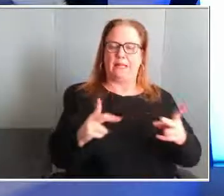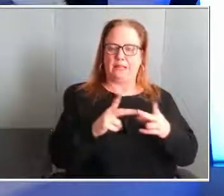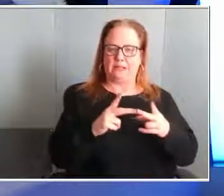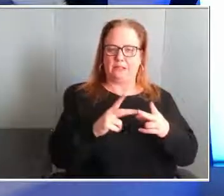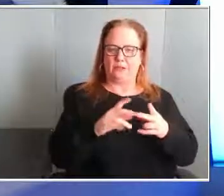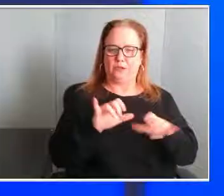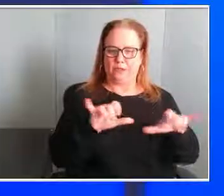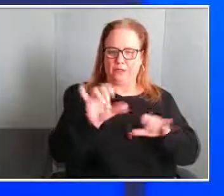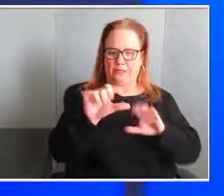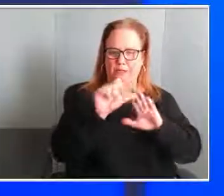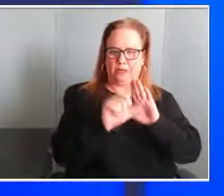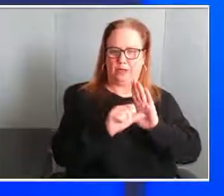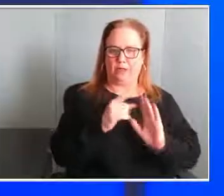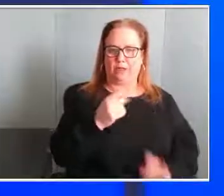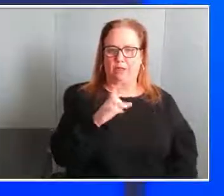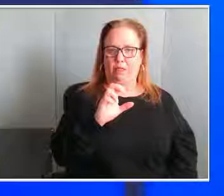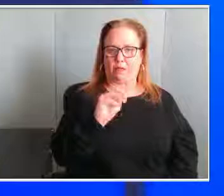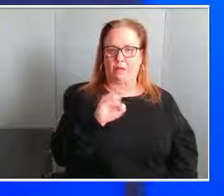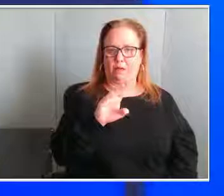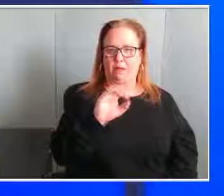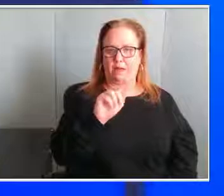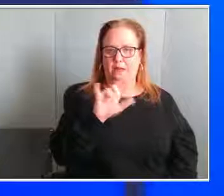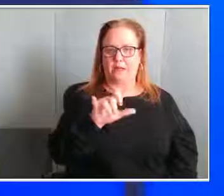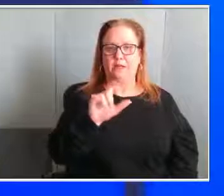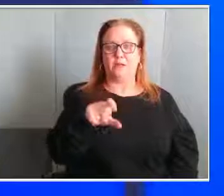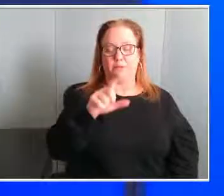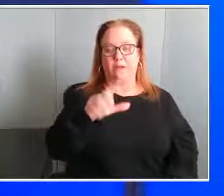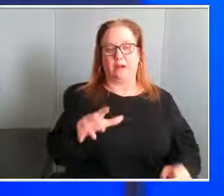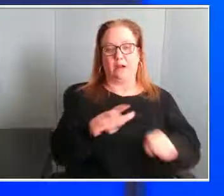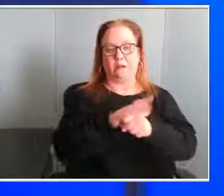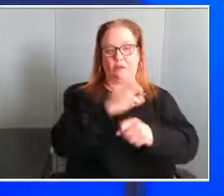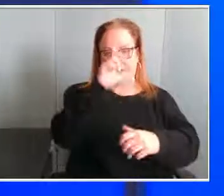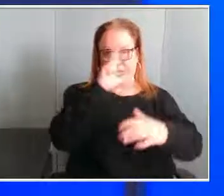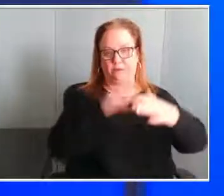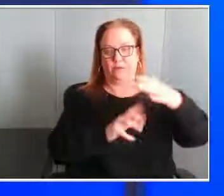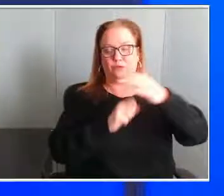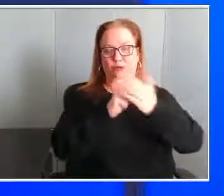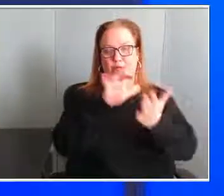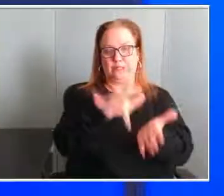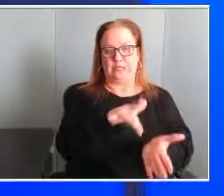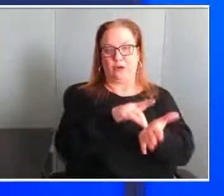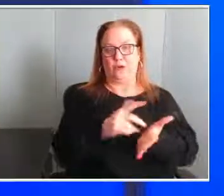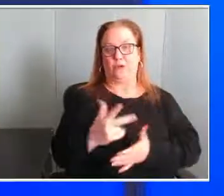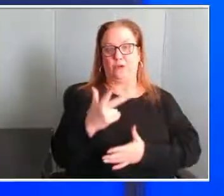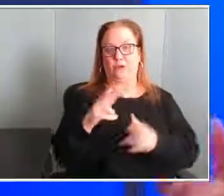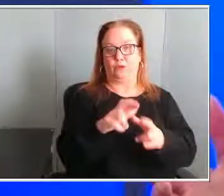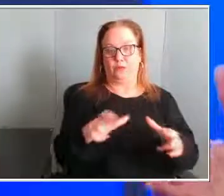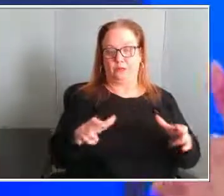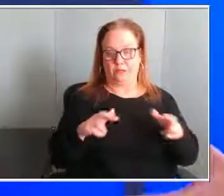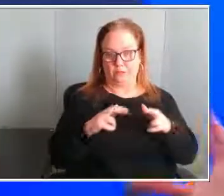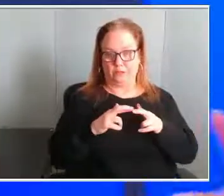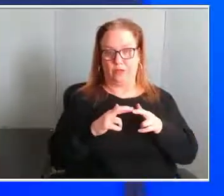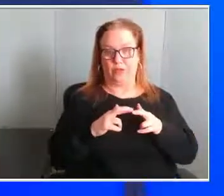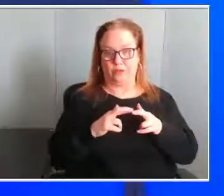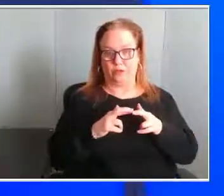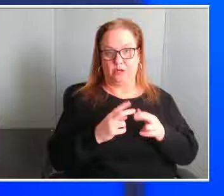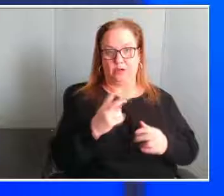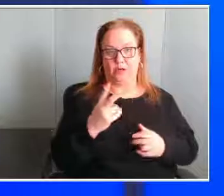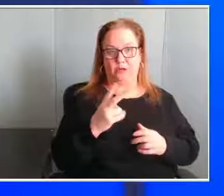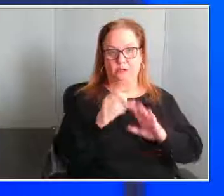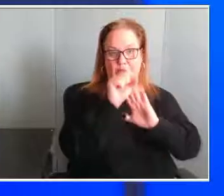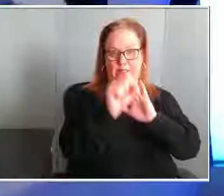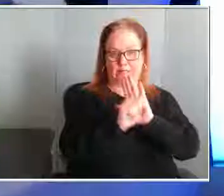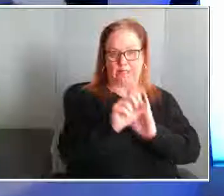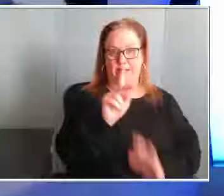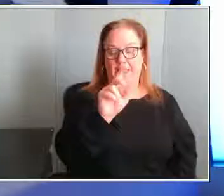Well, a thrombectomy should be done at a comprehensive stroke center, and there's 3 in the region. and there's 2 in the state of Kansas.